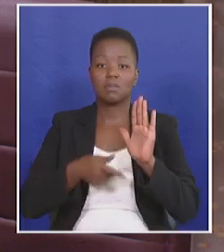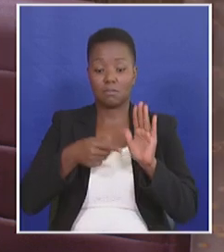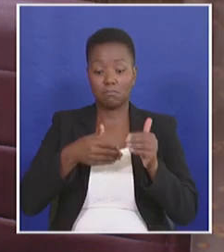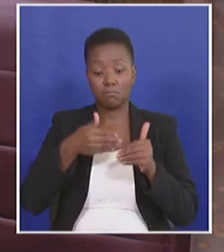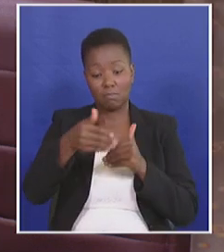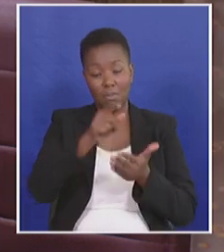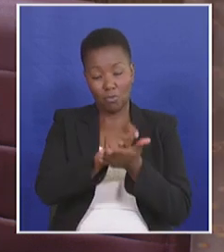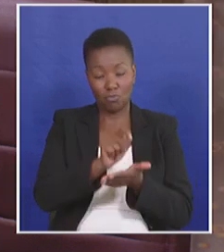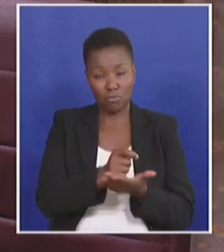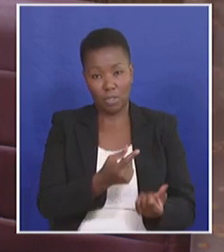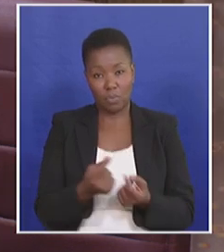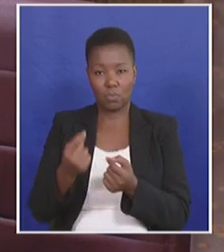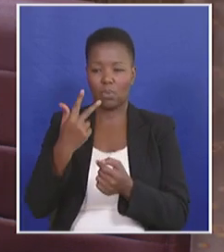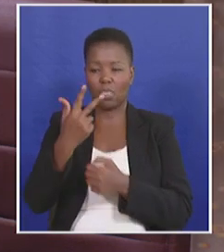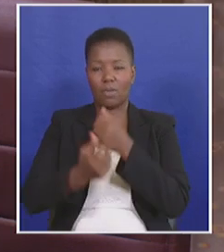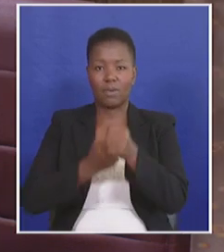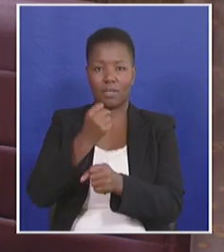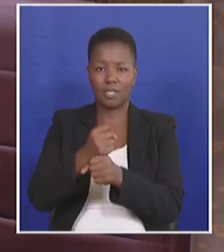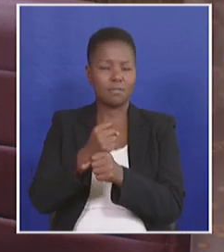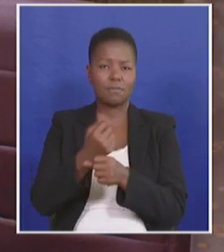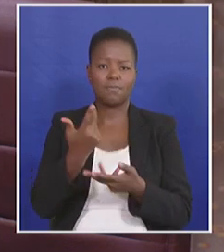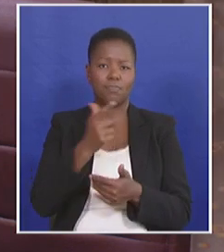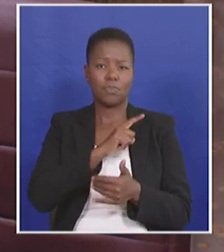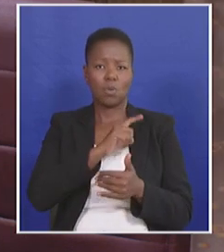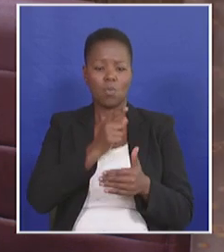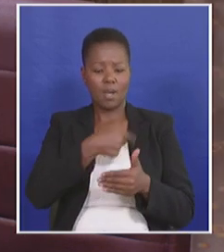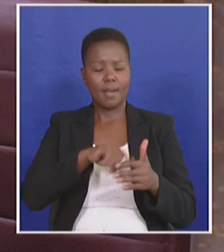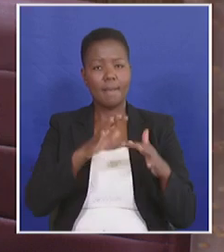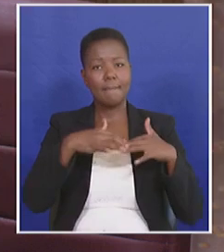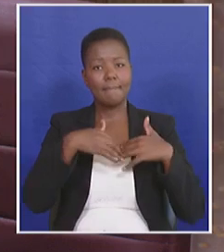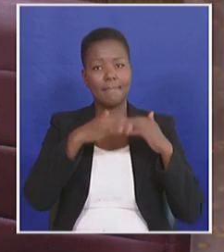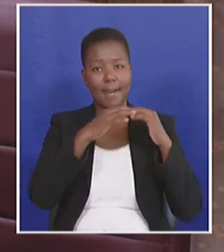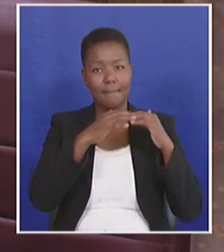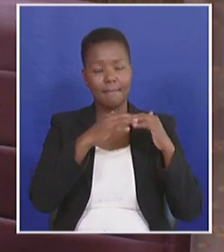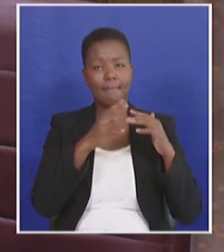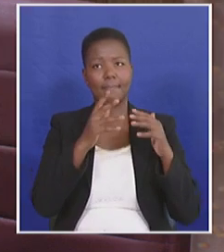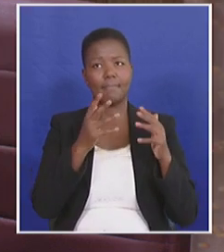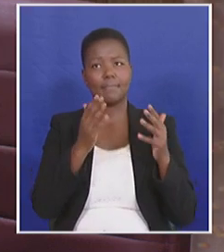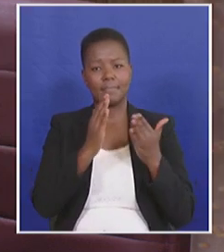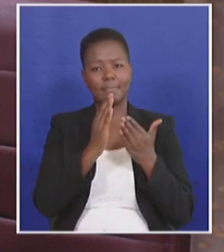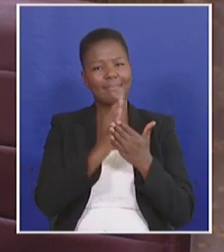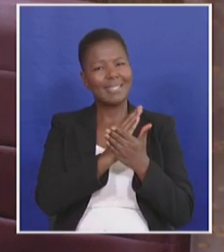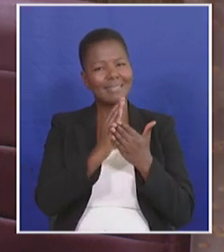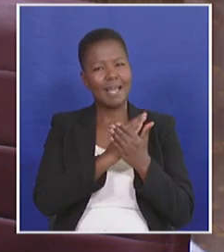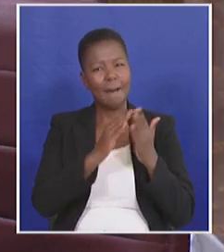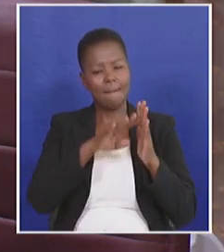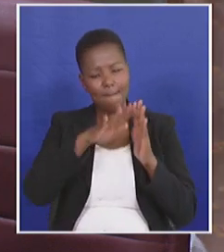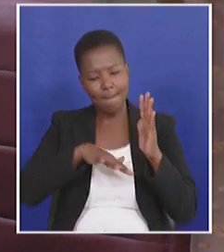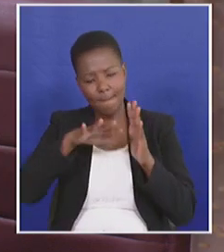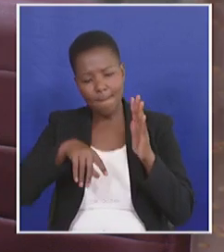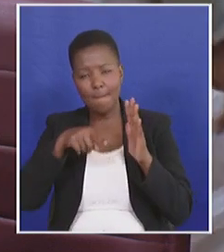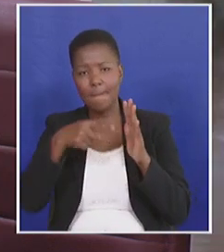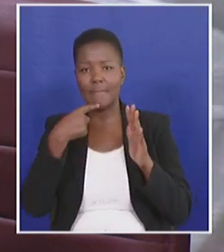in. And basically the whole reason for the National Forum was there were certain areas that the attorneys